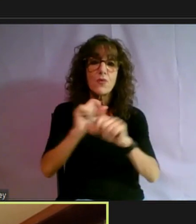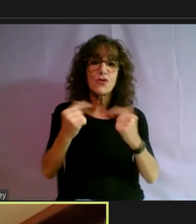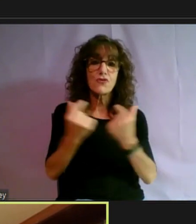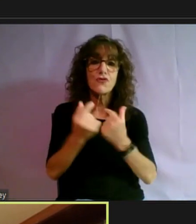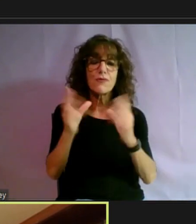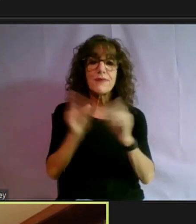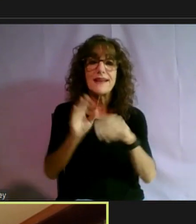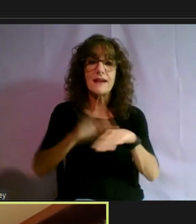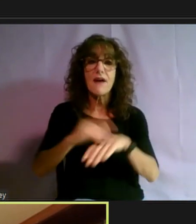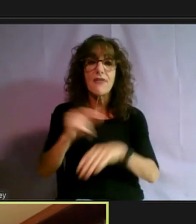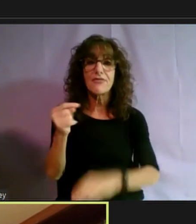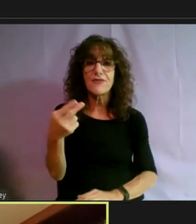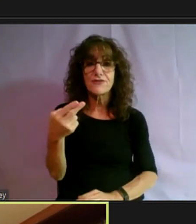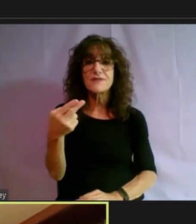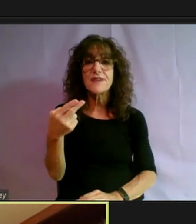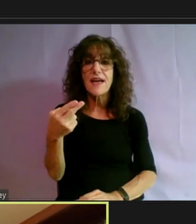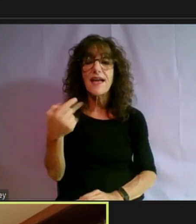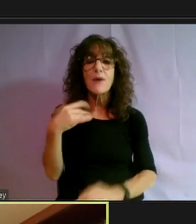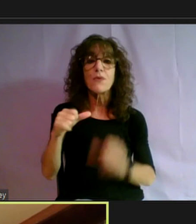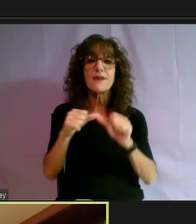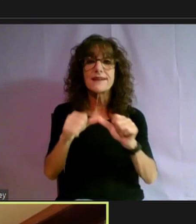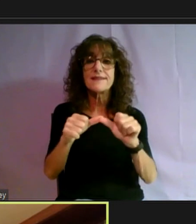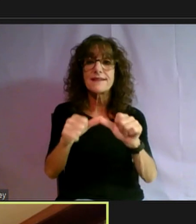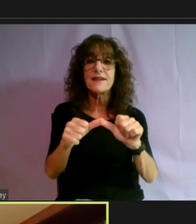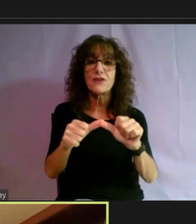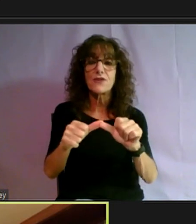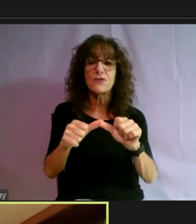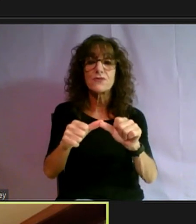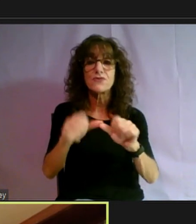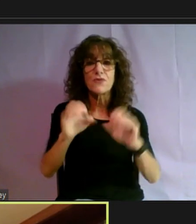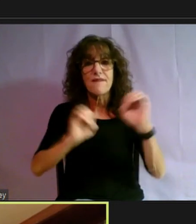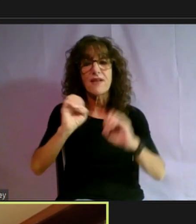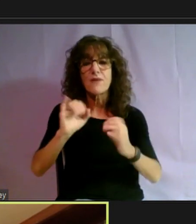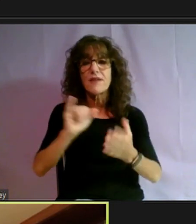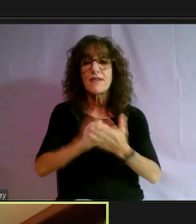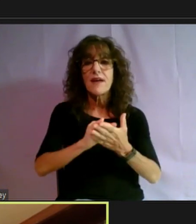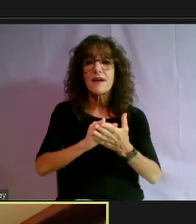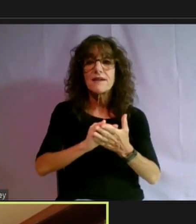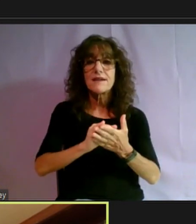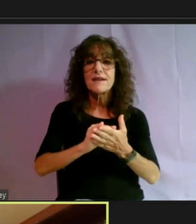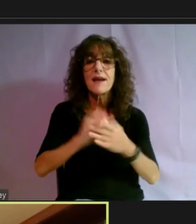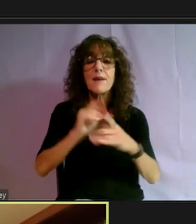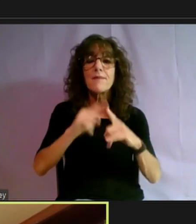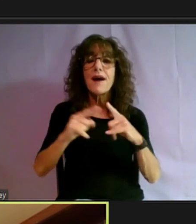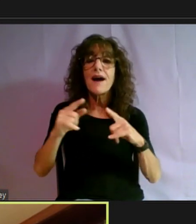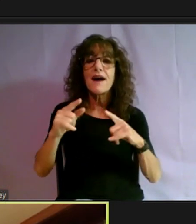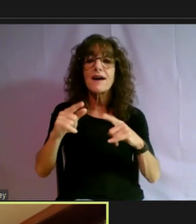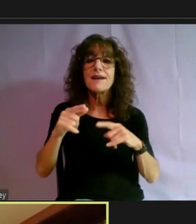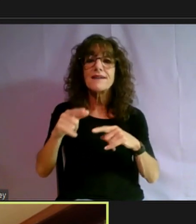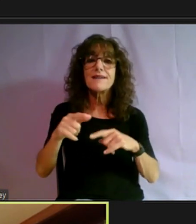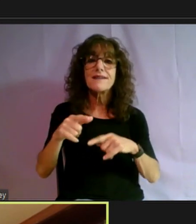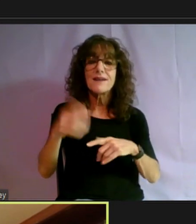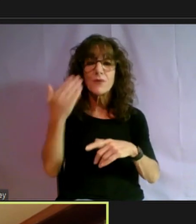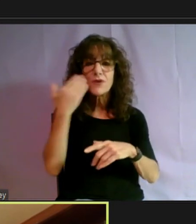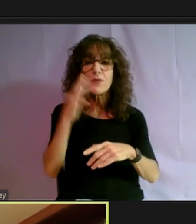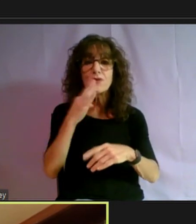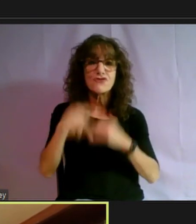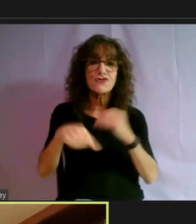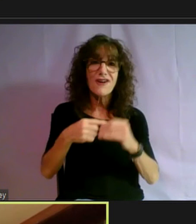Thursday, and we'll continue to look at it all. But we've gotten your stuff, Jason. We know what you're talking